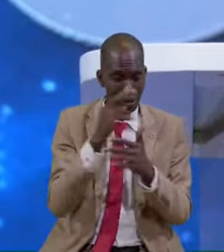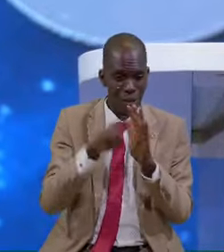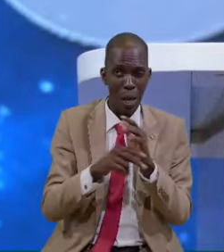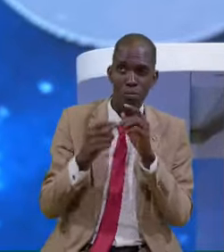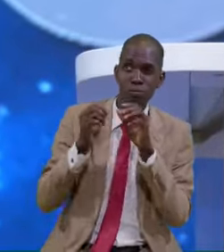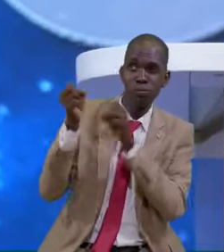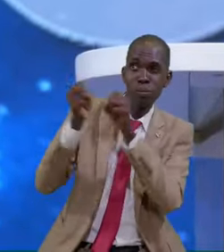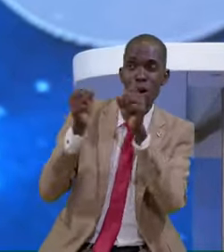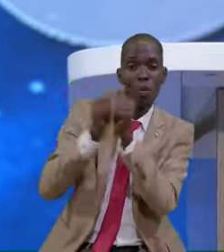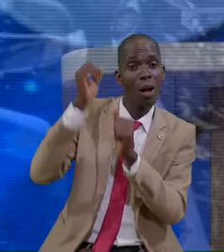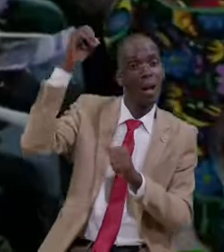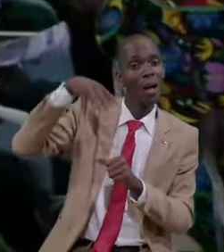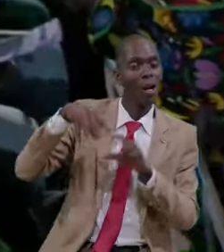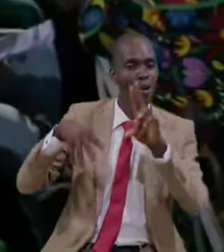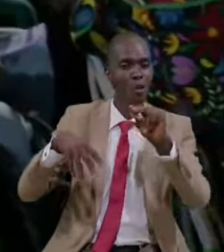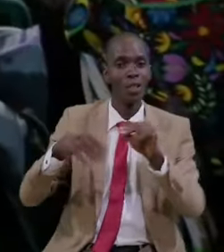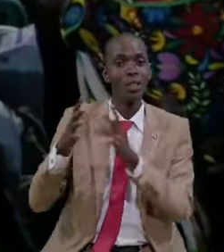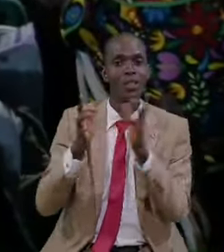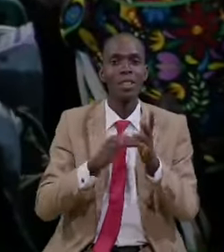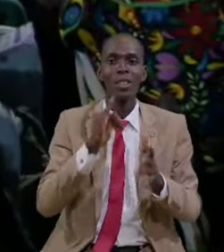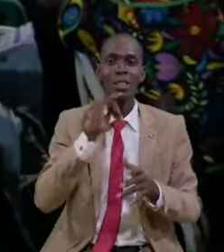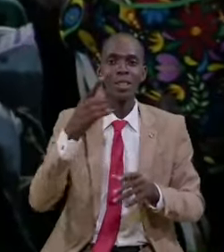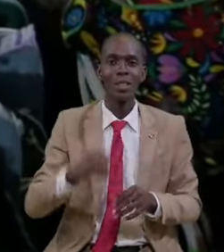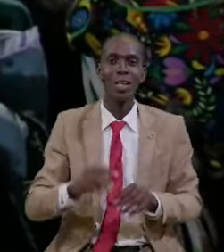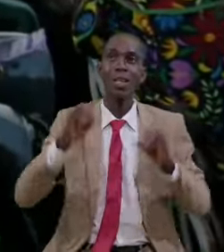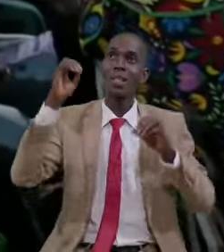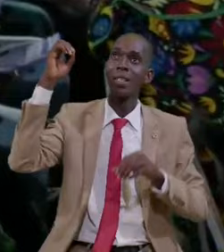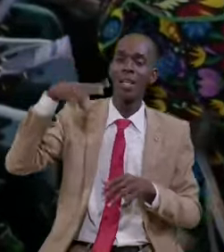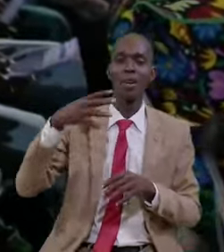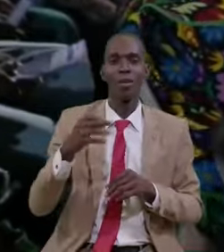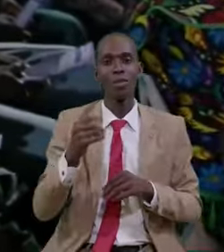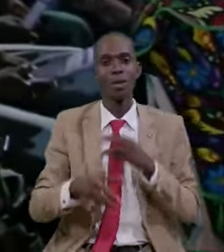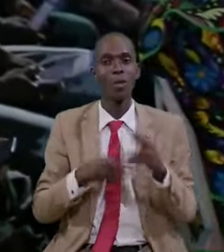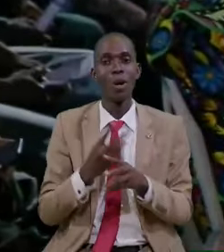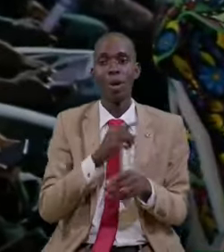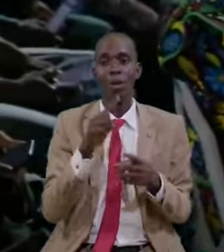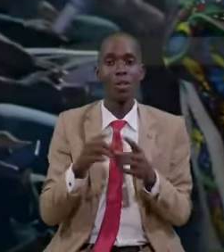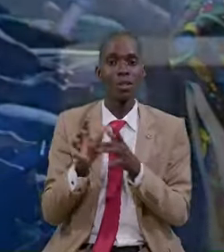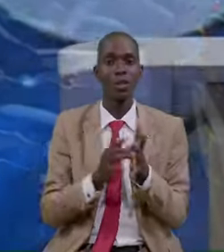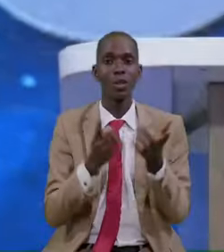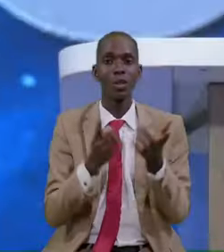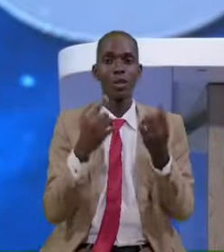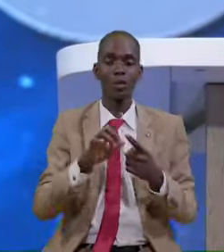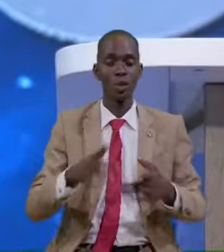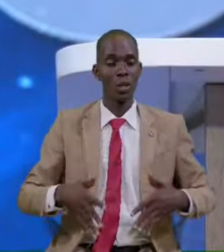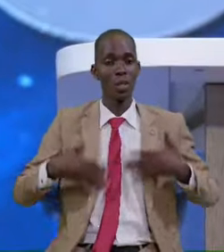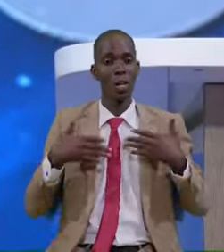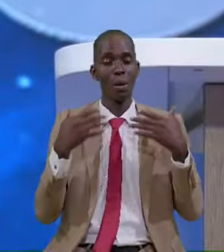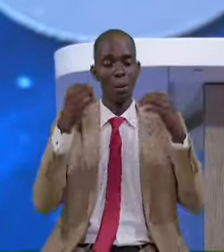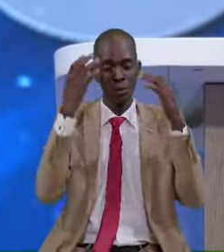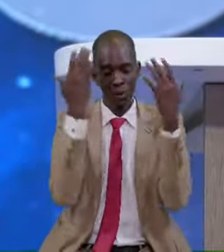is the light of the world. And when it comes to your life, darkness, power of